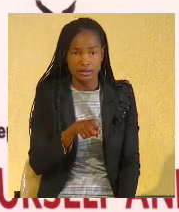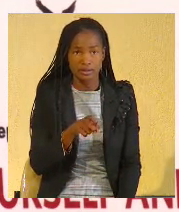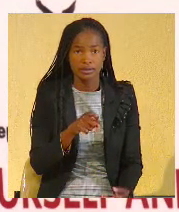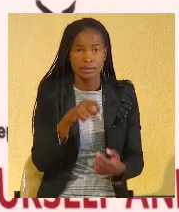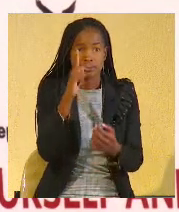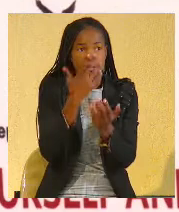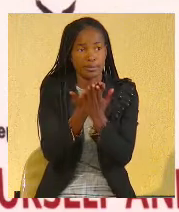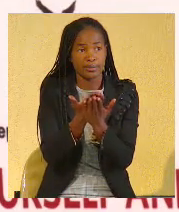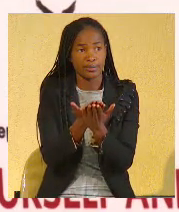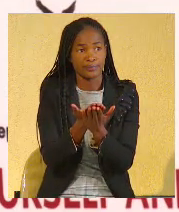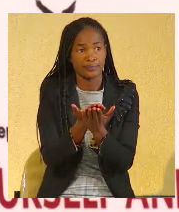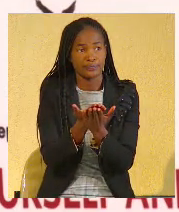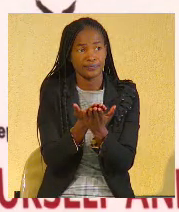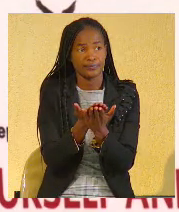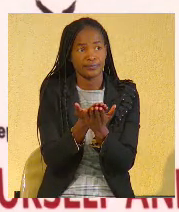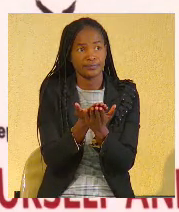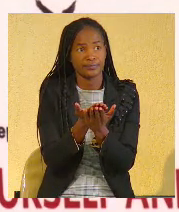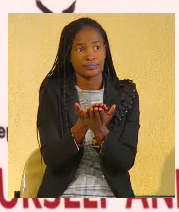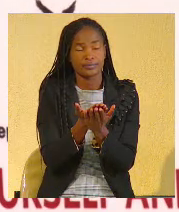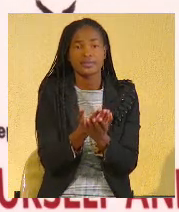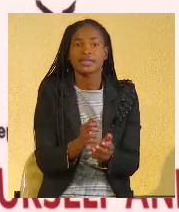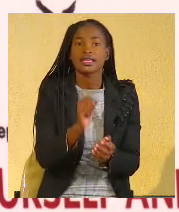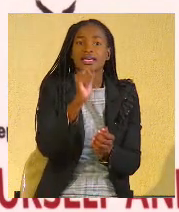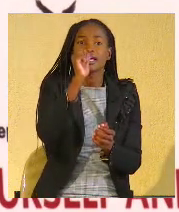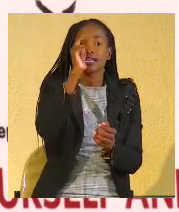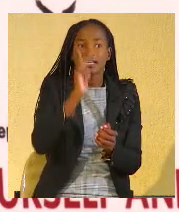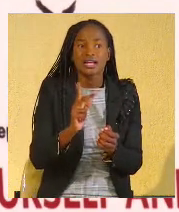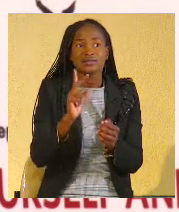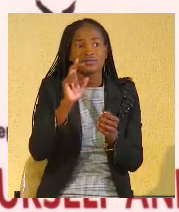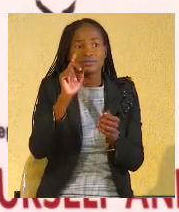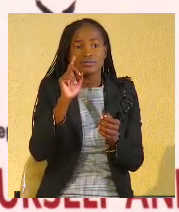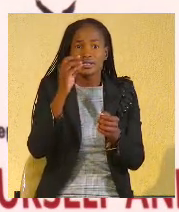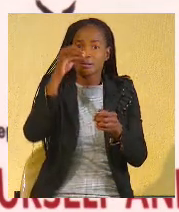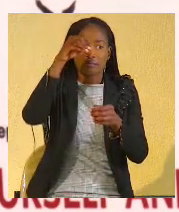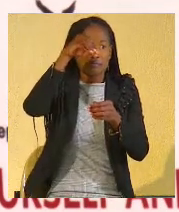including repeat and non-eligible ones.